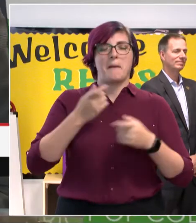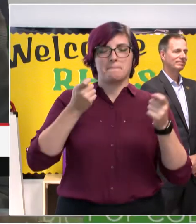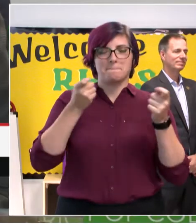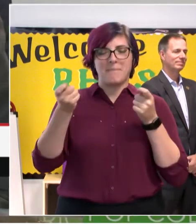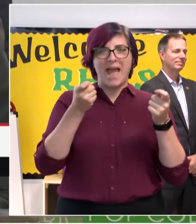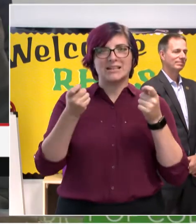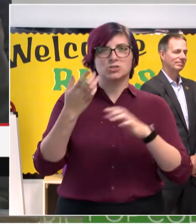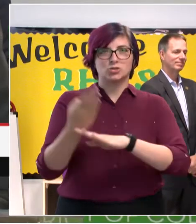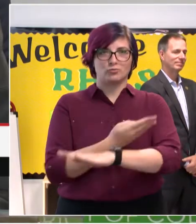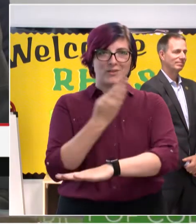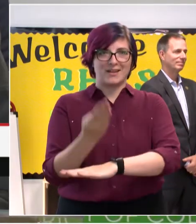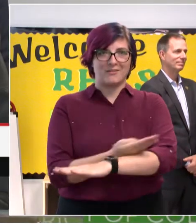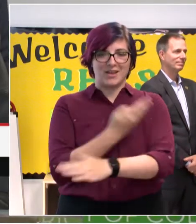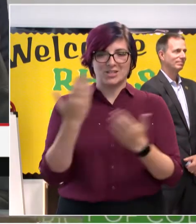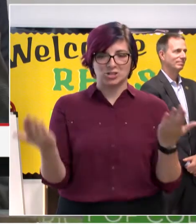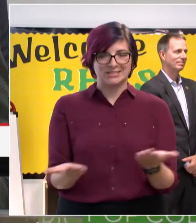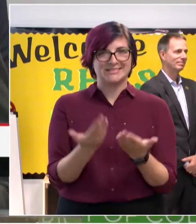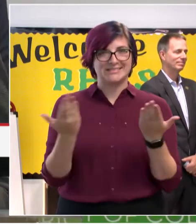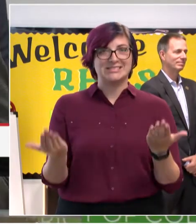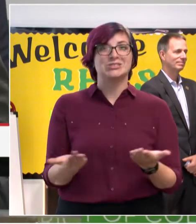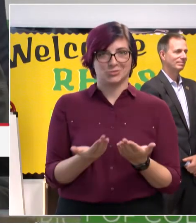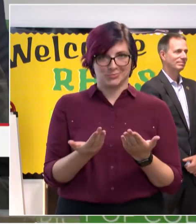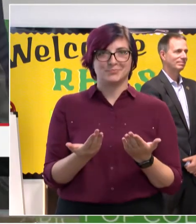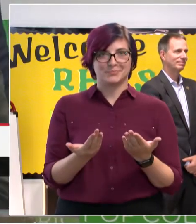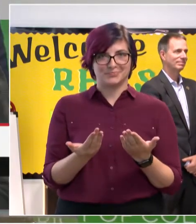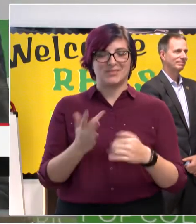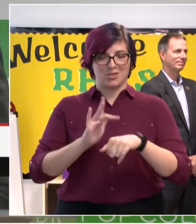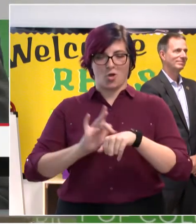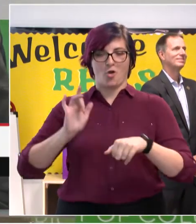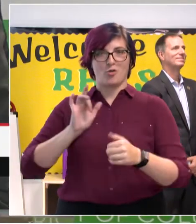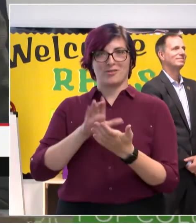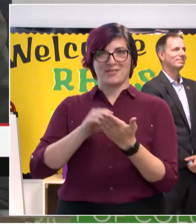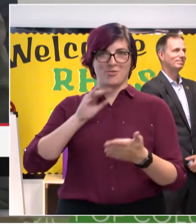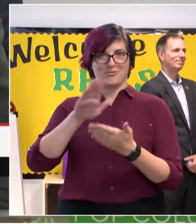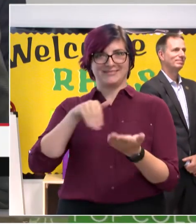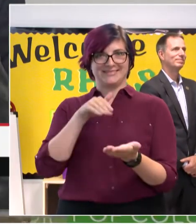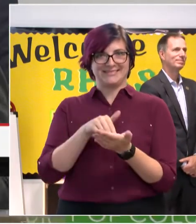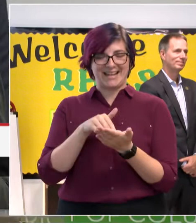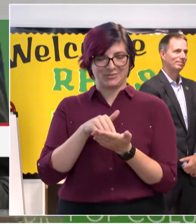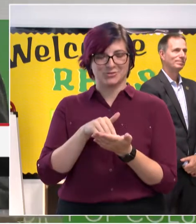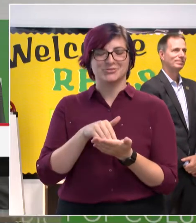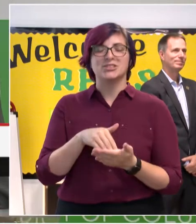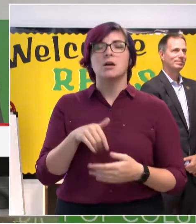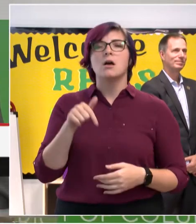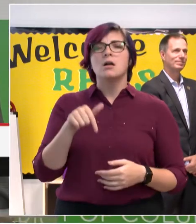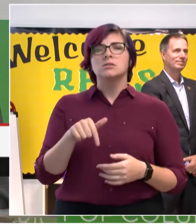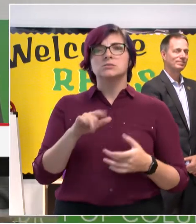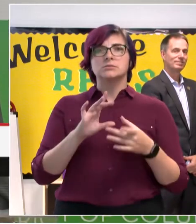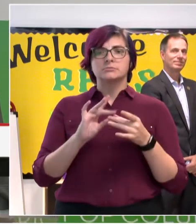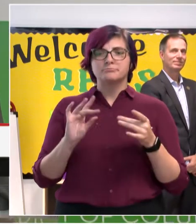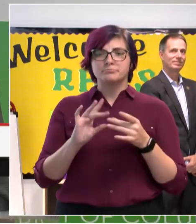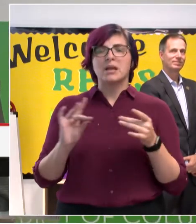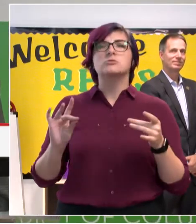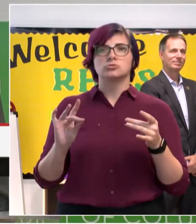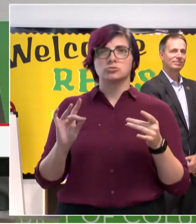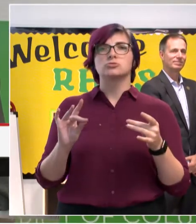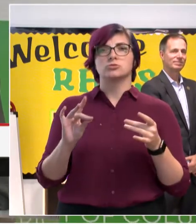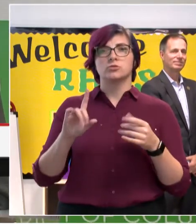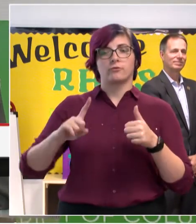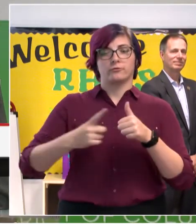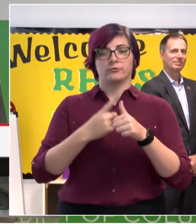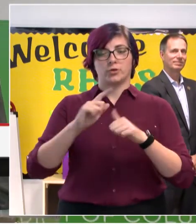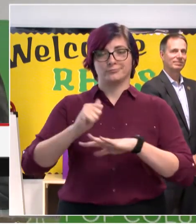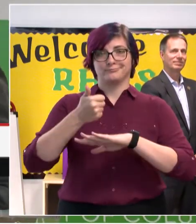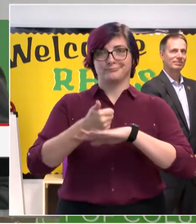the historic Randle Highlands Early Learning Center. This place, as mentioned, first built in 1911,